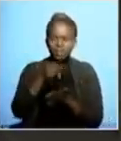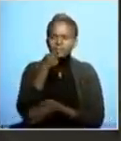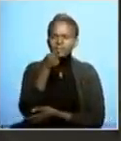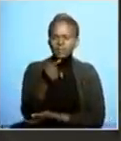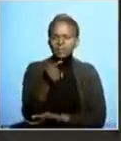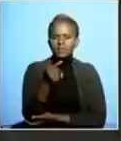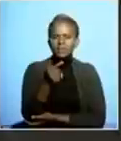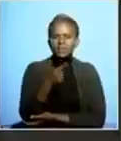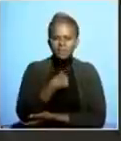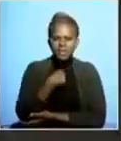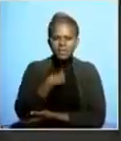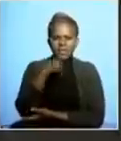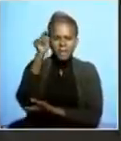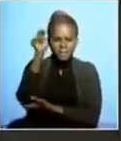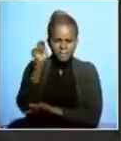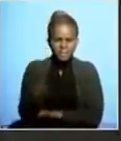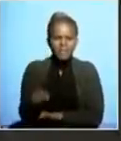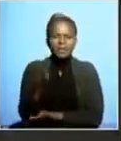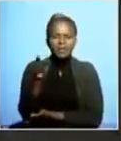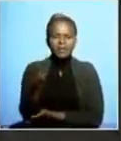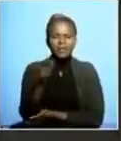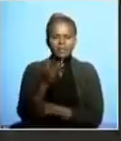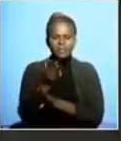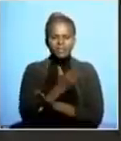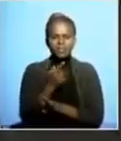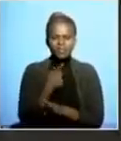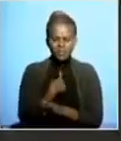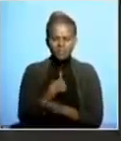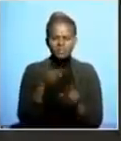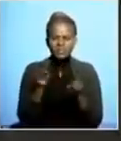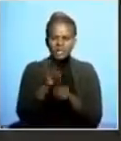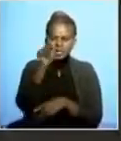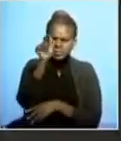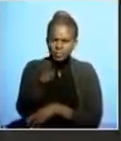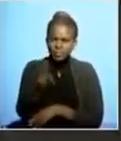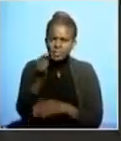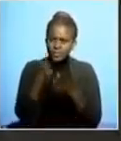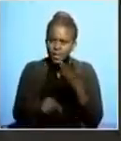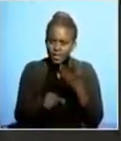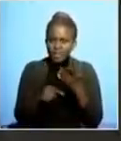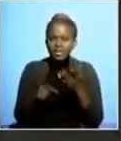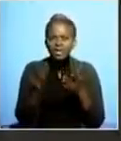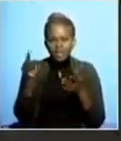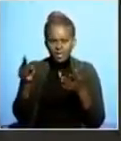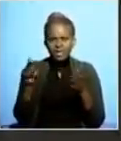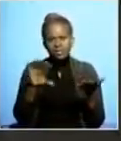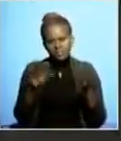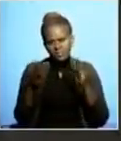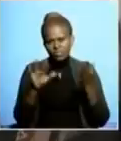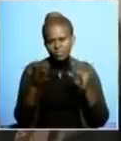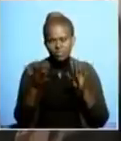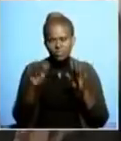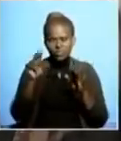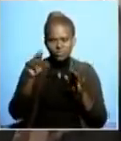I'm making a ruling on this matter before me, and the ruling is that it's neutral?